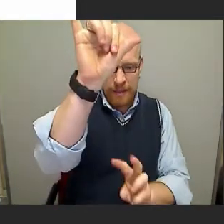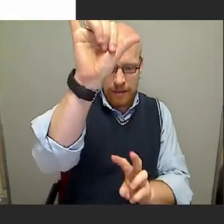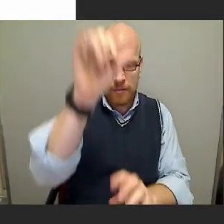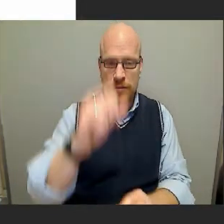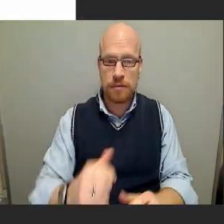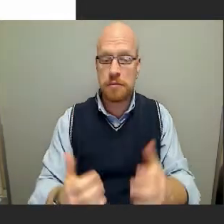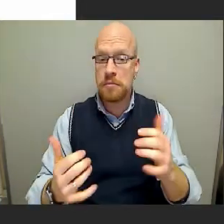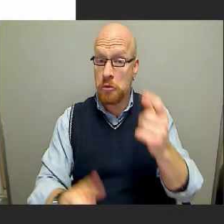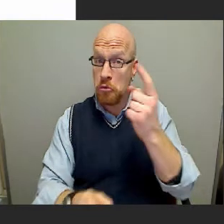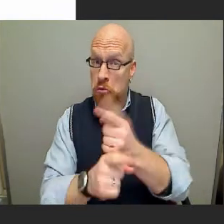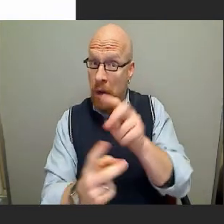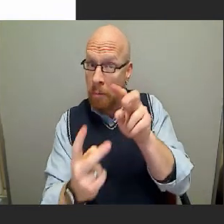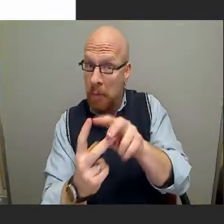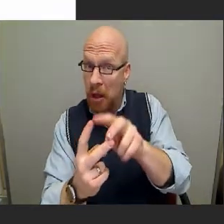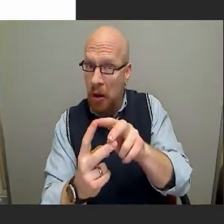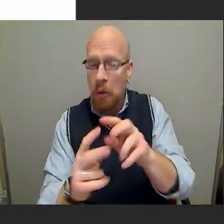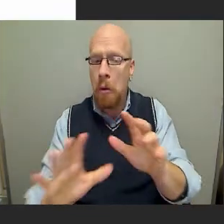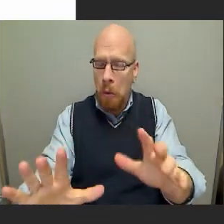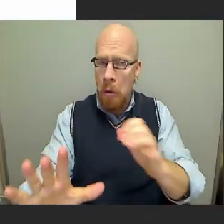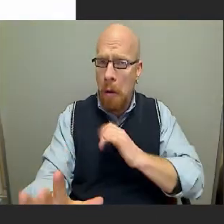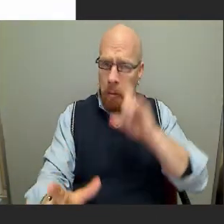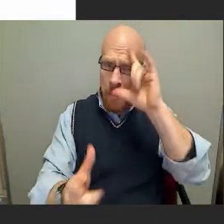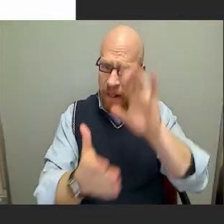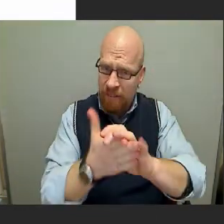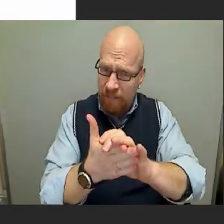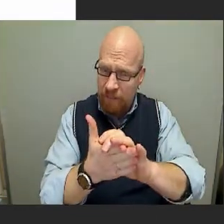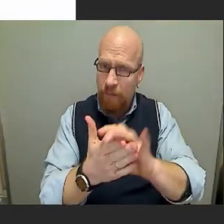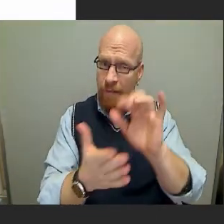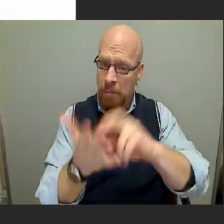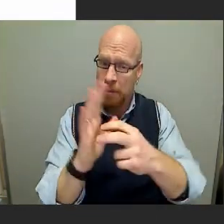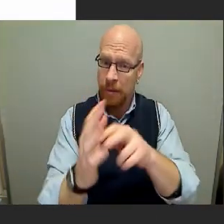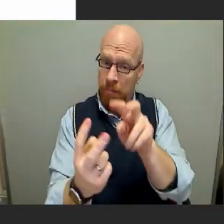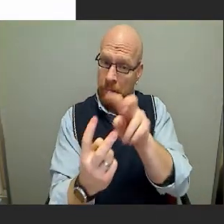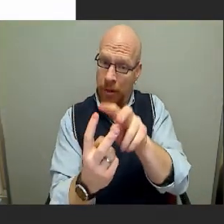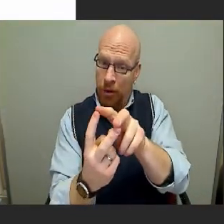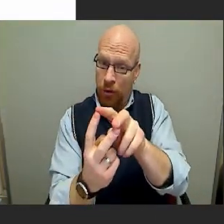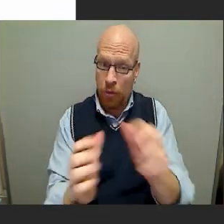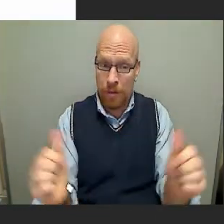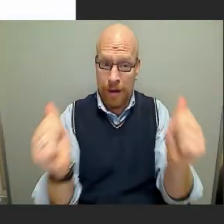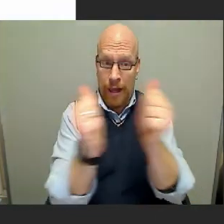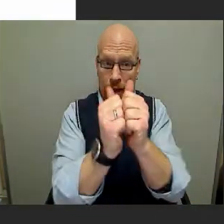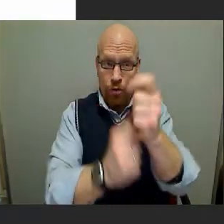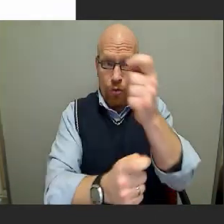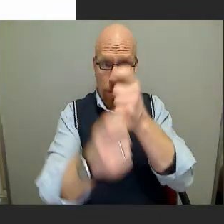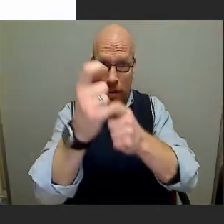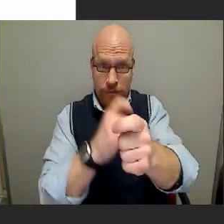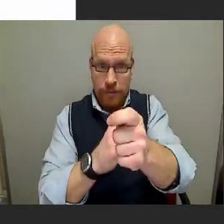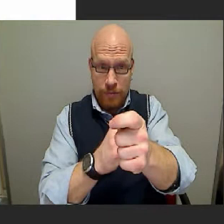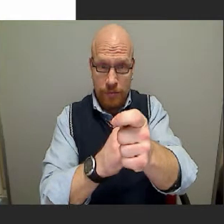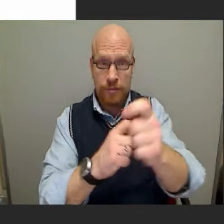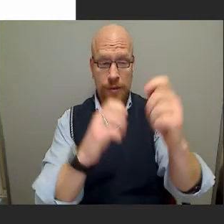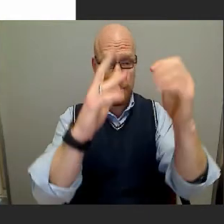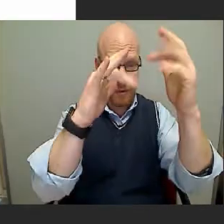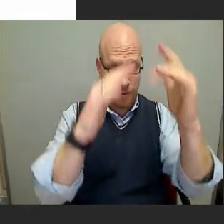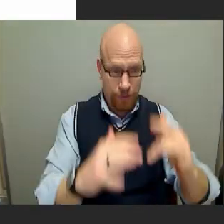So negative 4 under the x column and y is 6. We believe it's correct